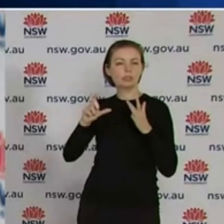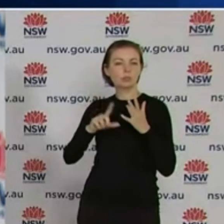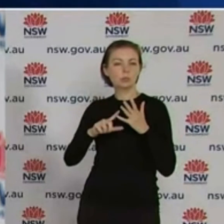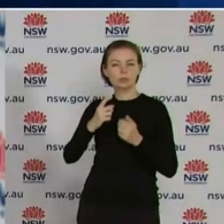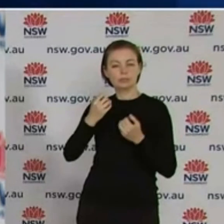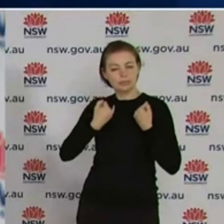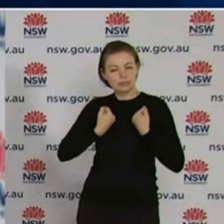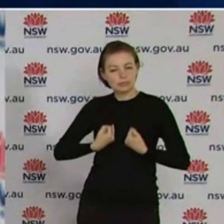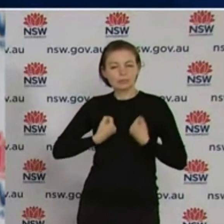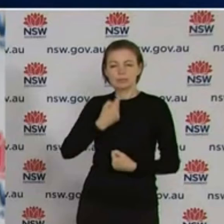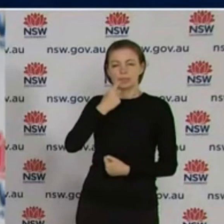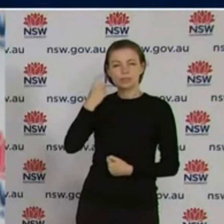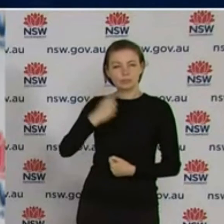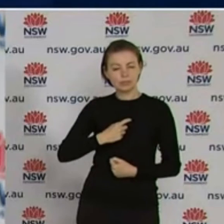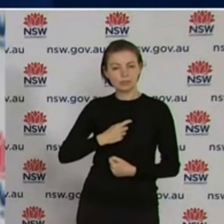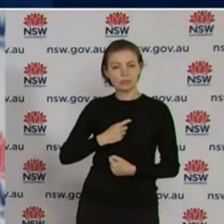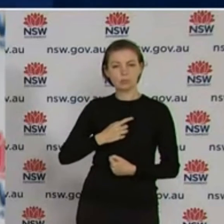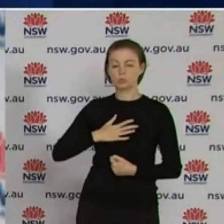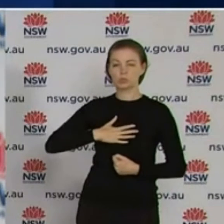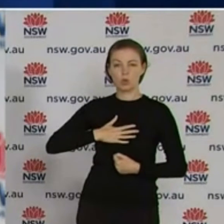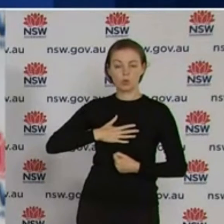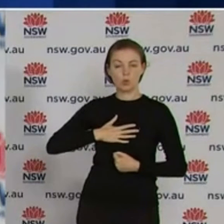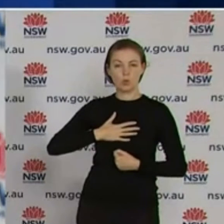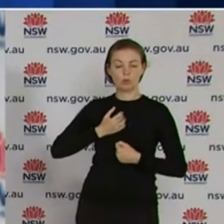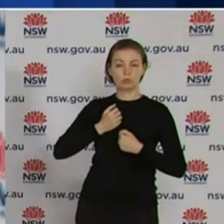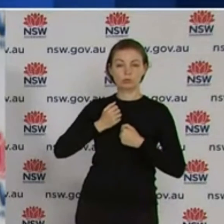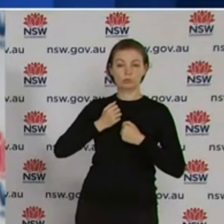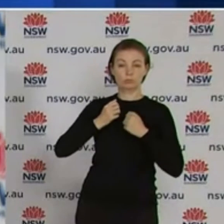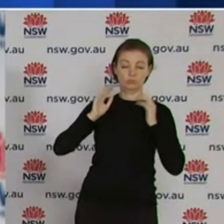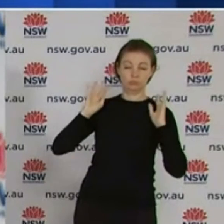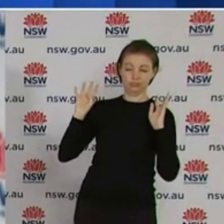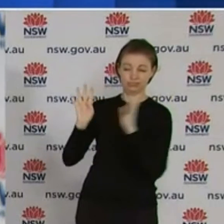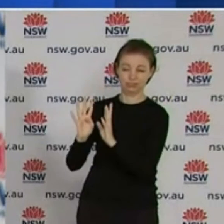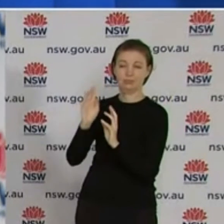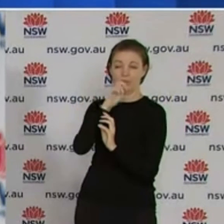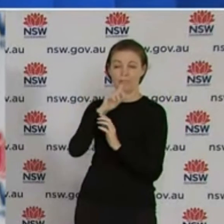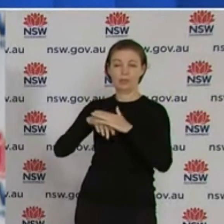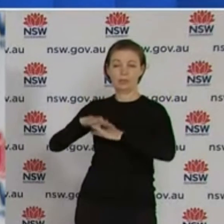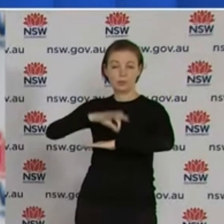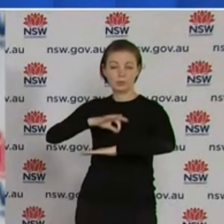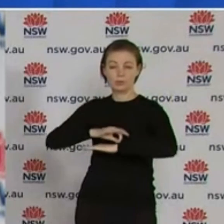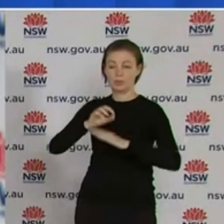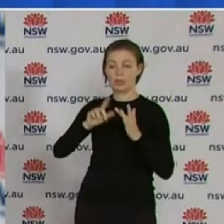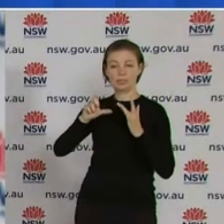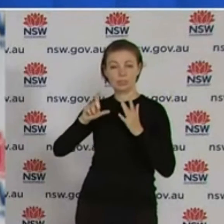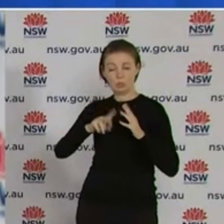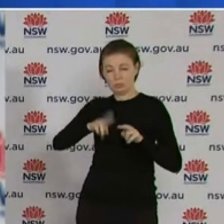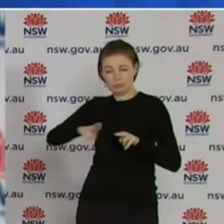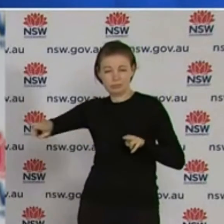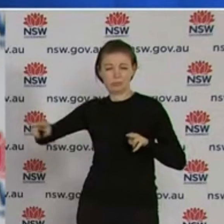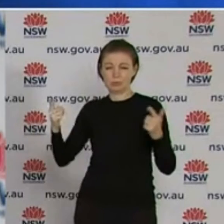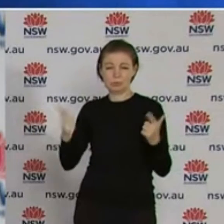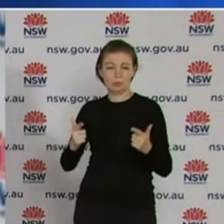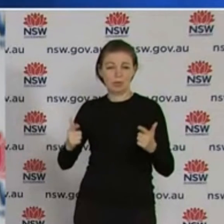time can we we know that the system will be overwhelmed in October, and we're planning for it and we've planned for it. But